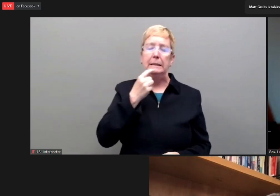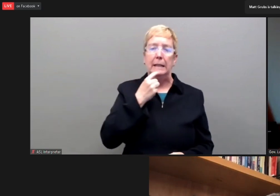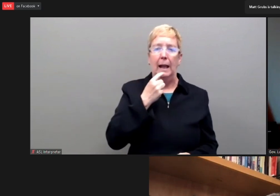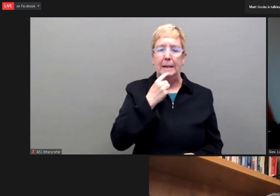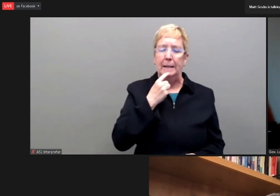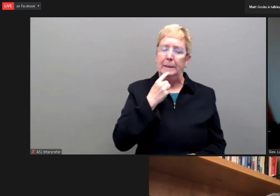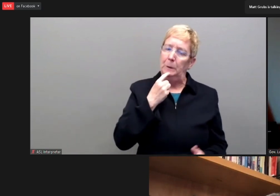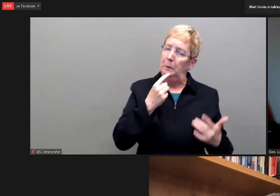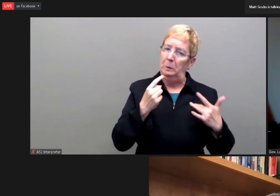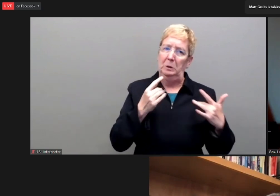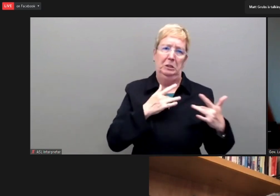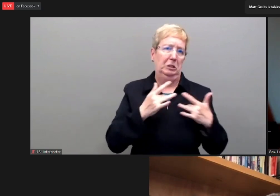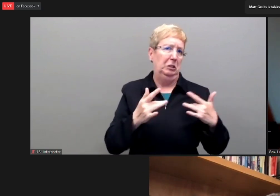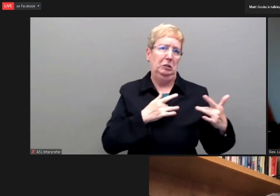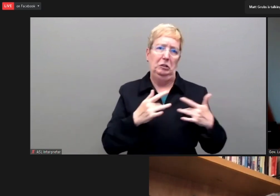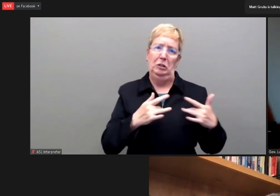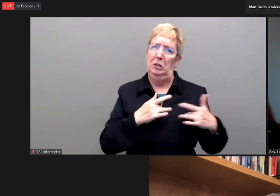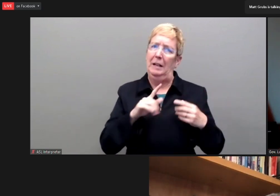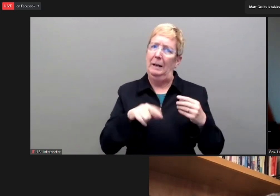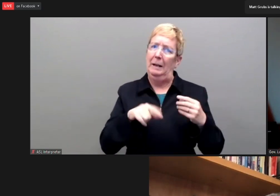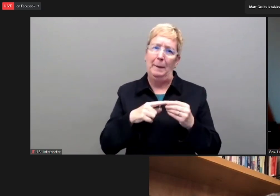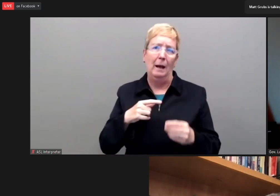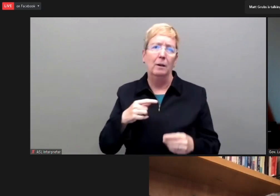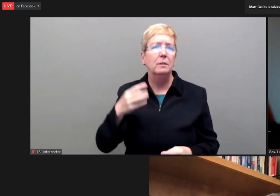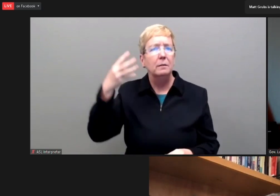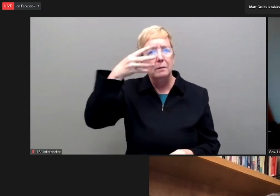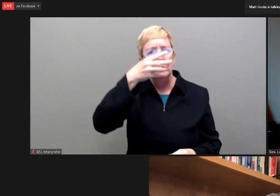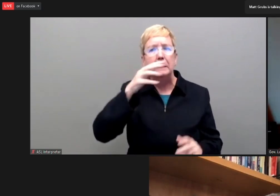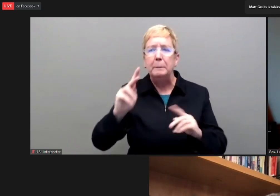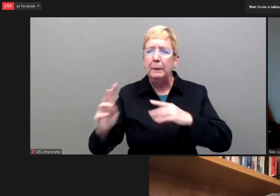about the migrant population crossing the border